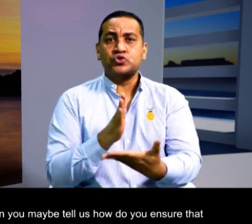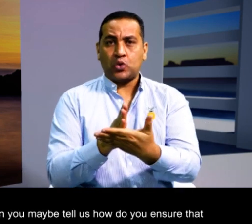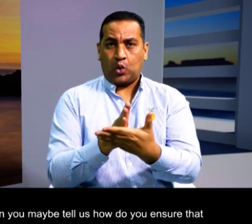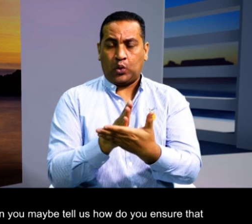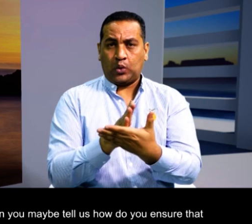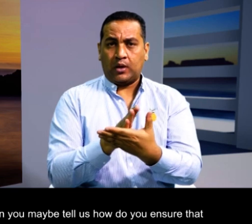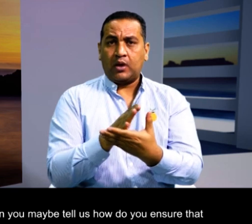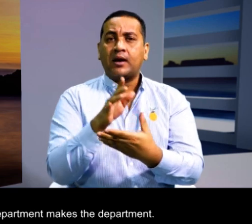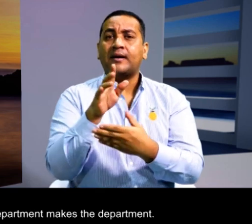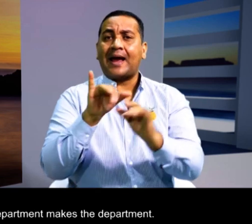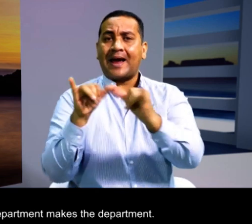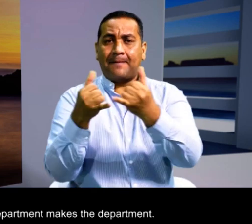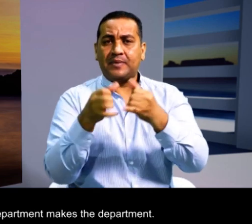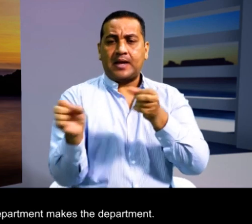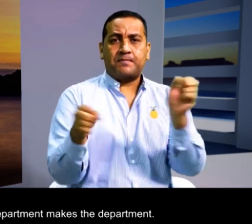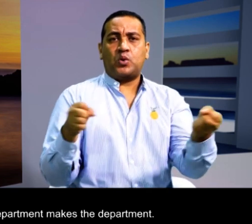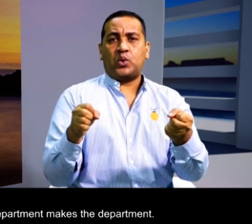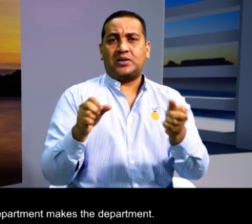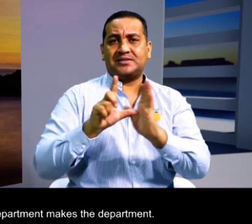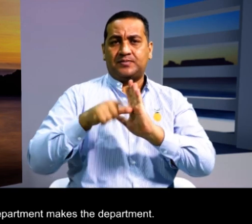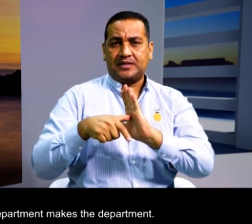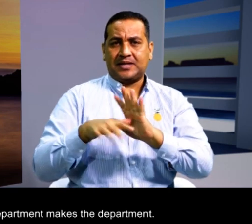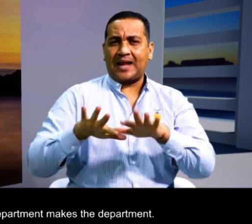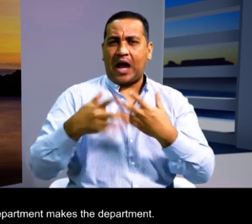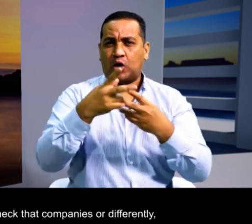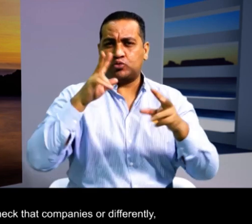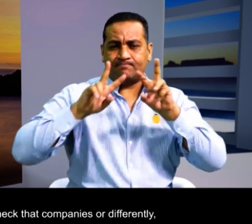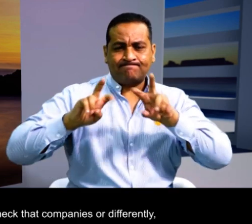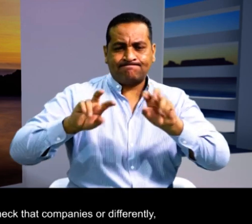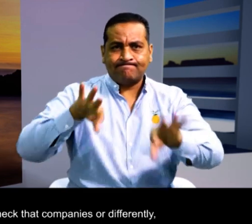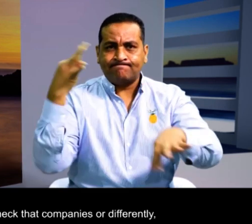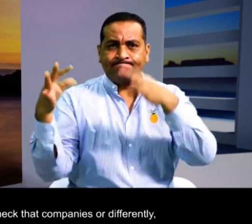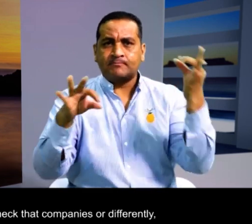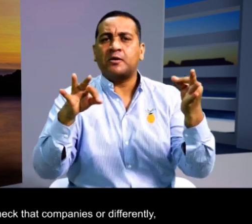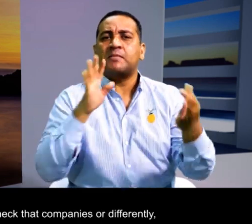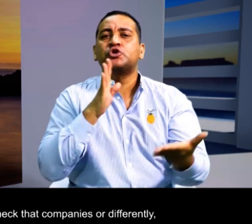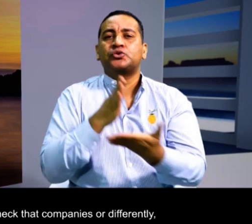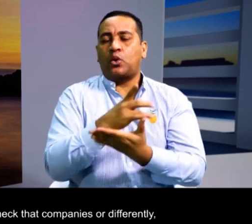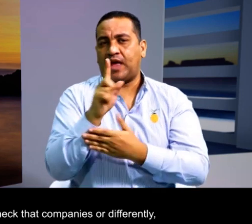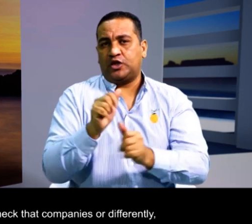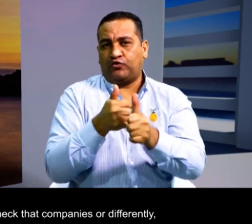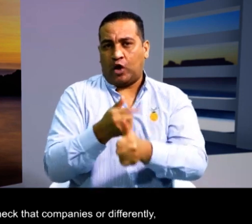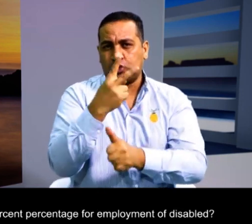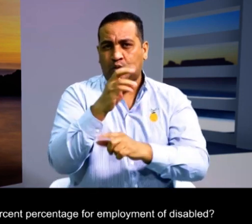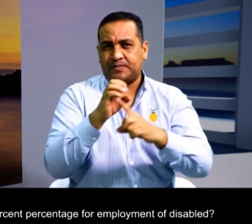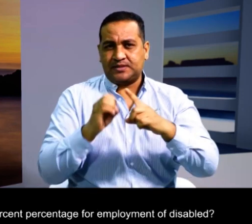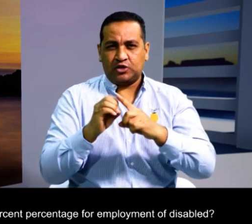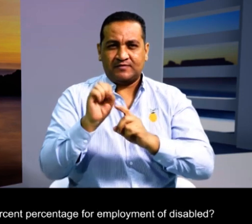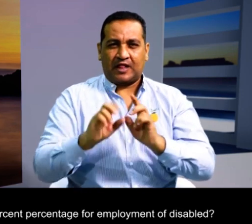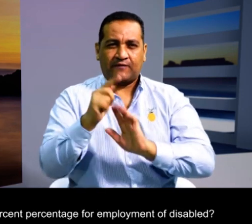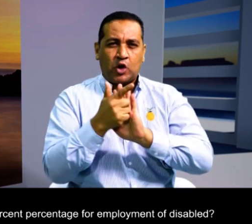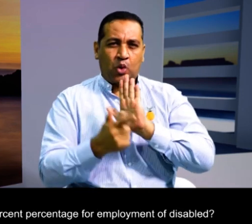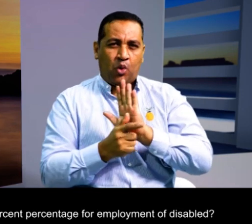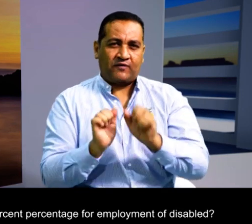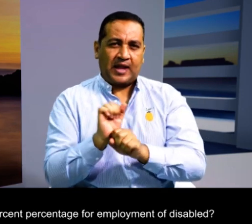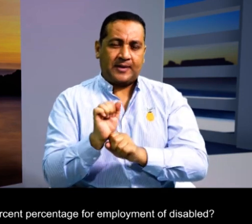how do you ensure that the department can check that companies are definitely utilising